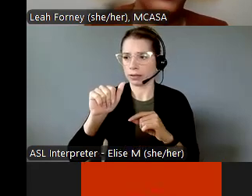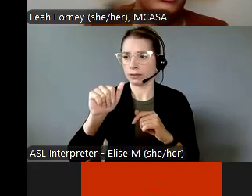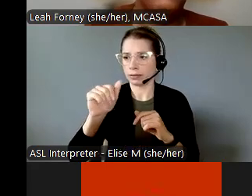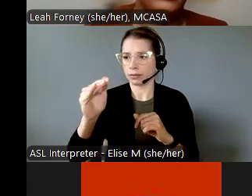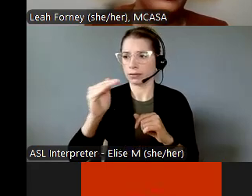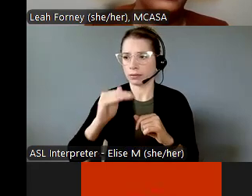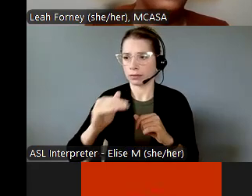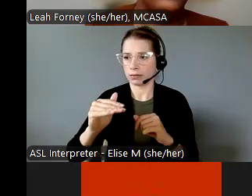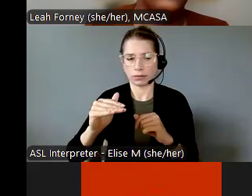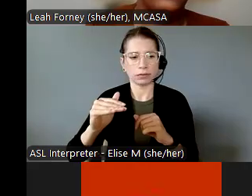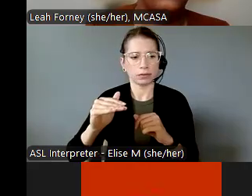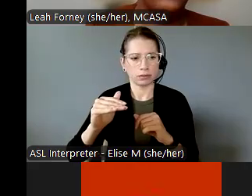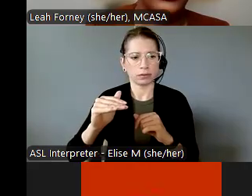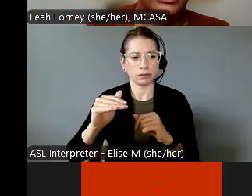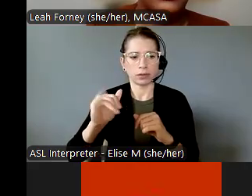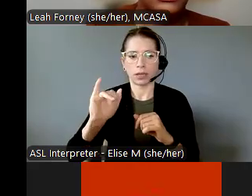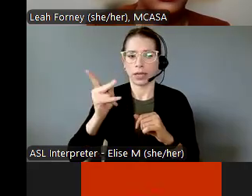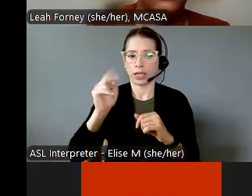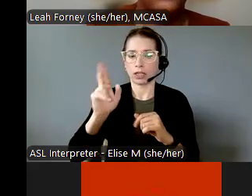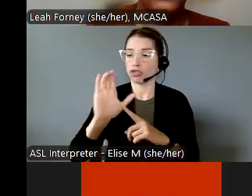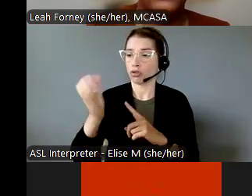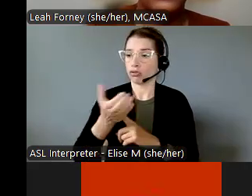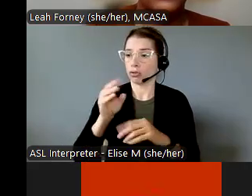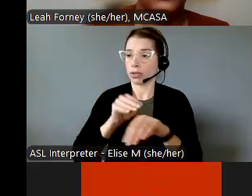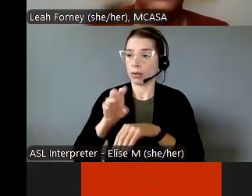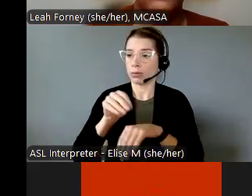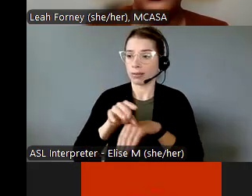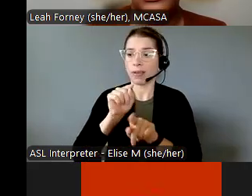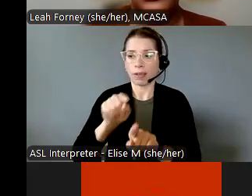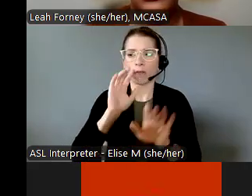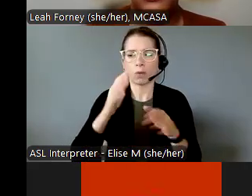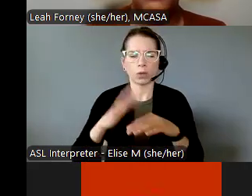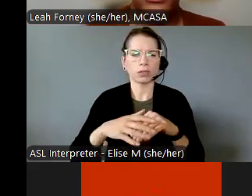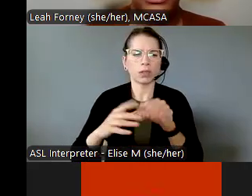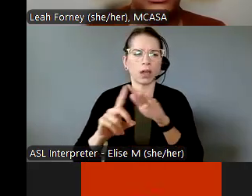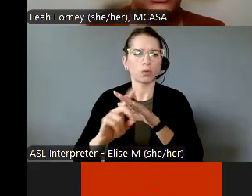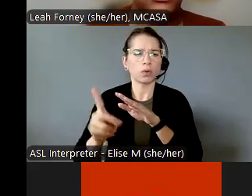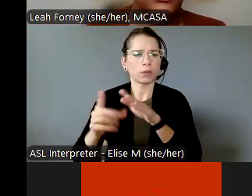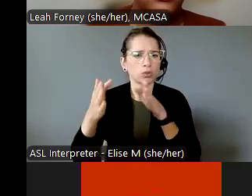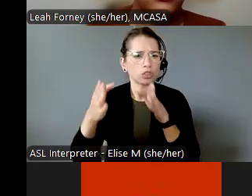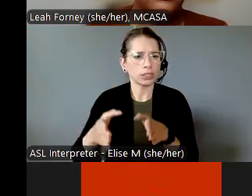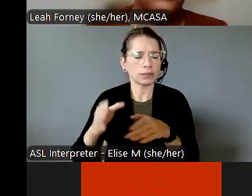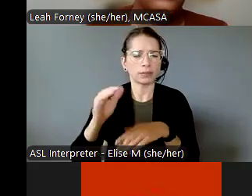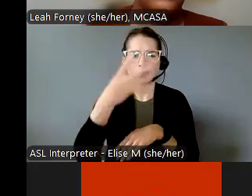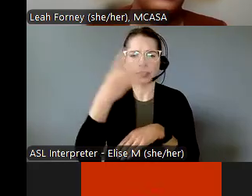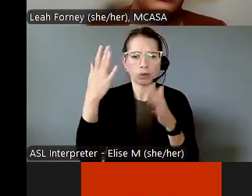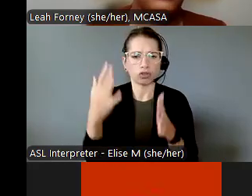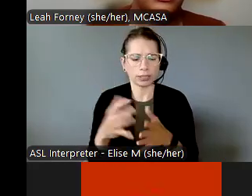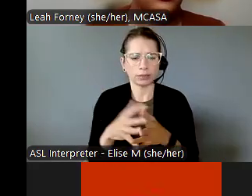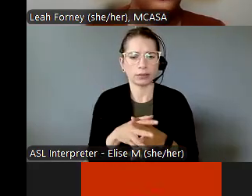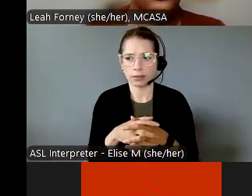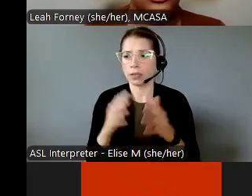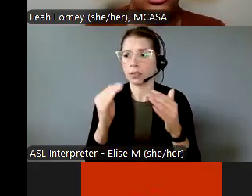We also have the Intercultural Counseling, who focuses on refugees and immigrants.